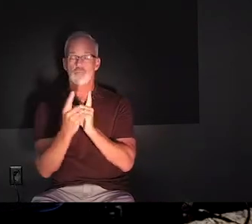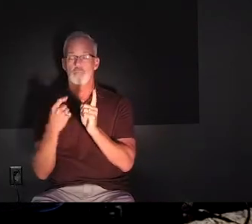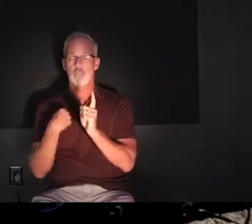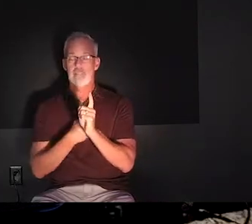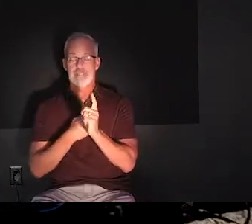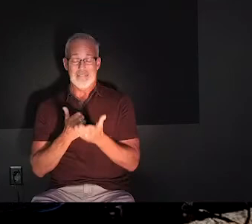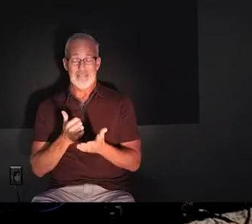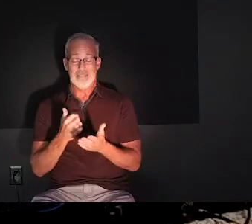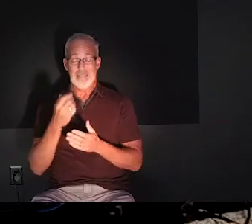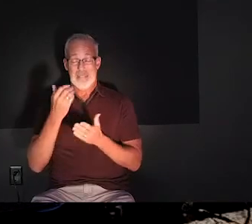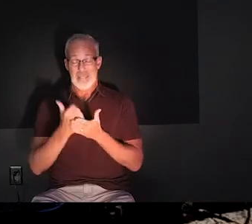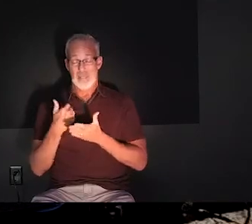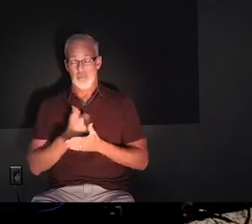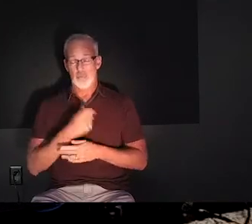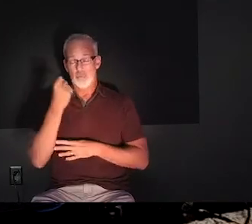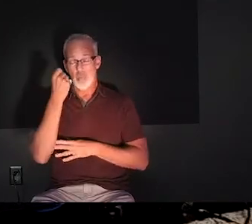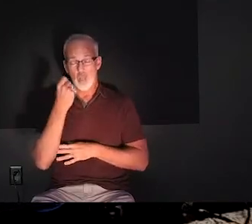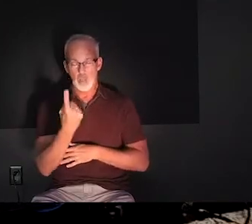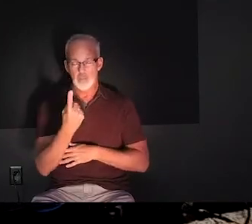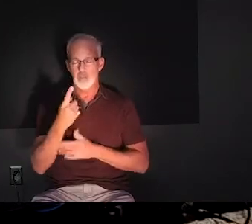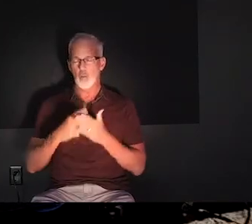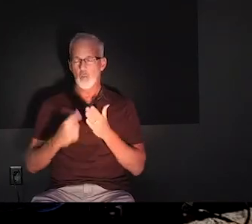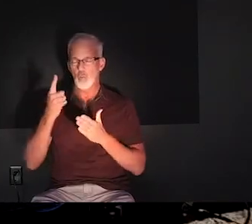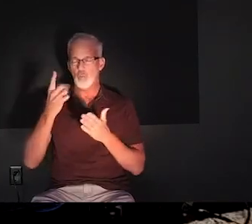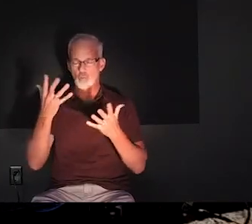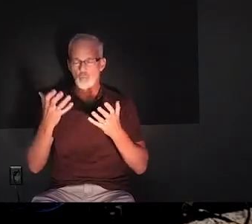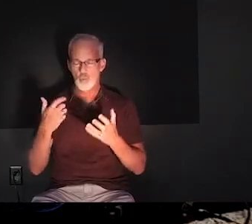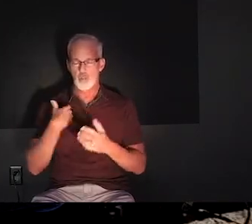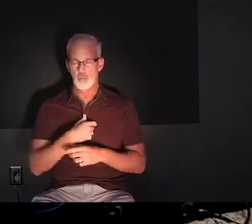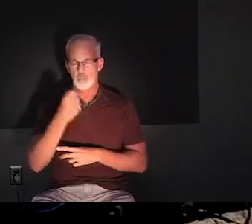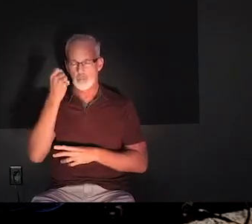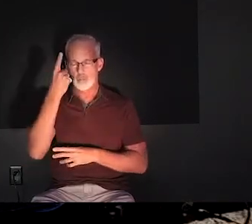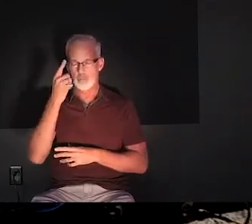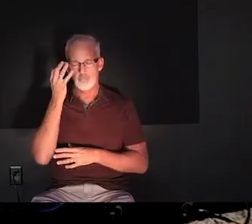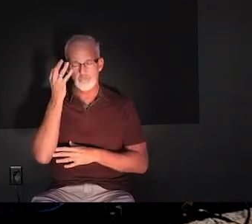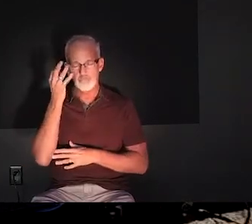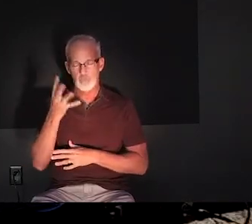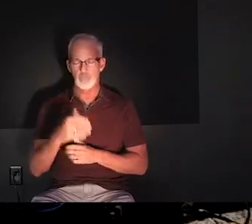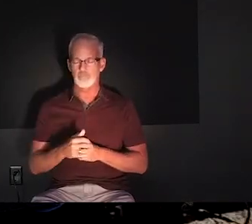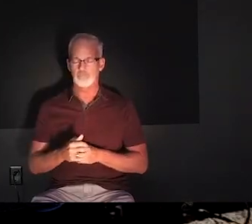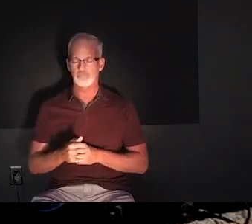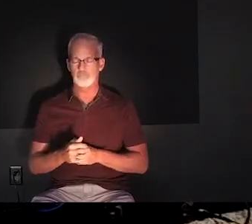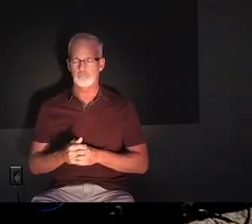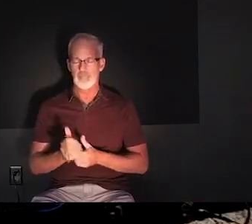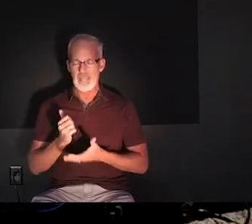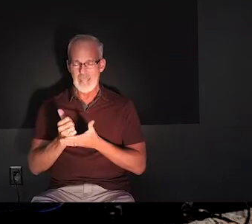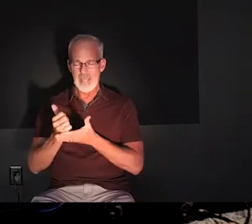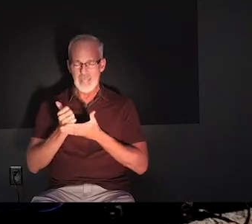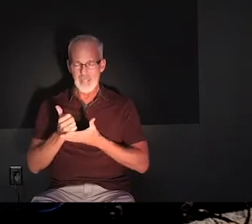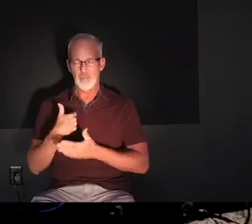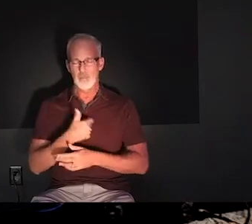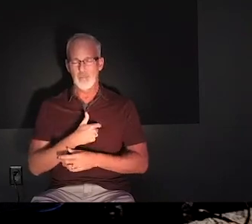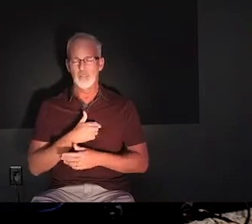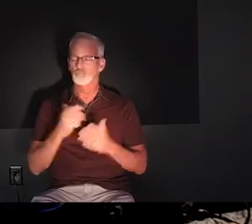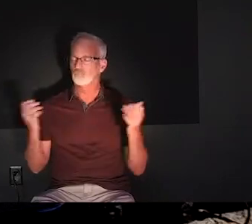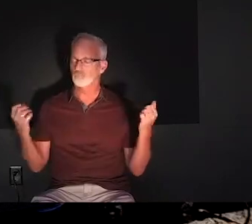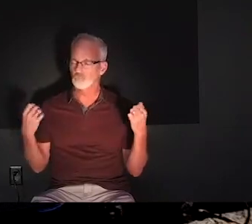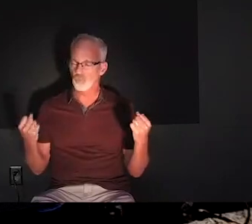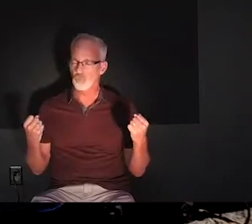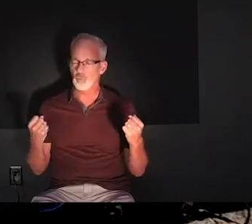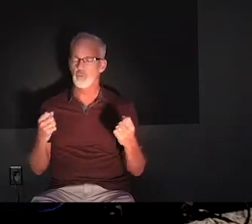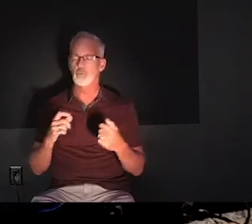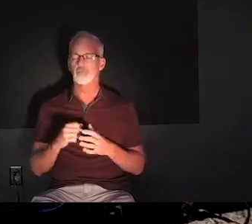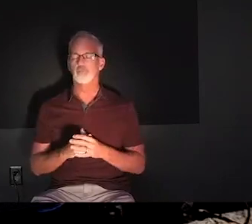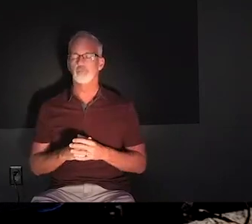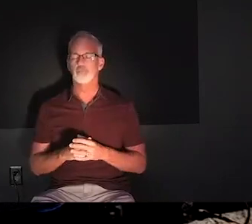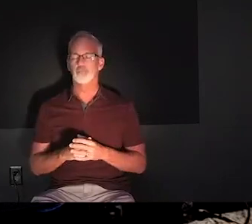are and help us to understand what it is that you have for us in the future. Help us to be courageous in taking whatever step it is that you call us